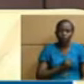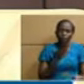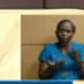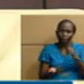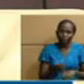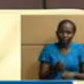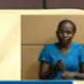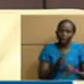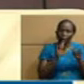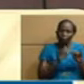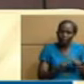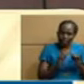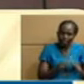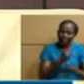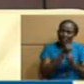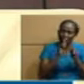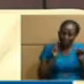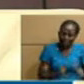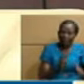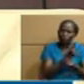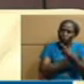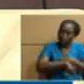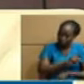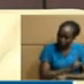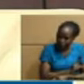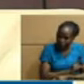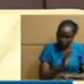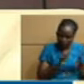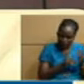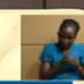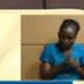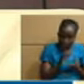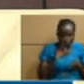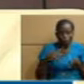permanent disability, then I can access it before the age, or